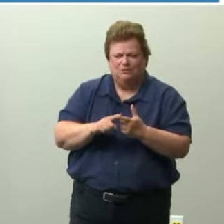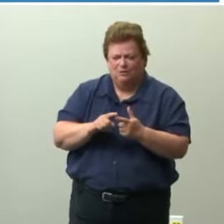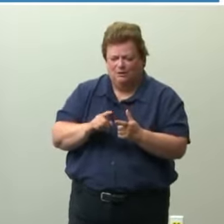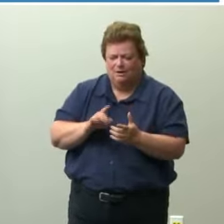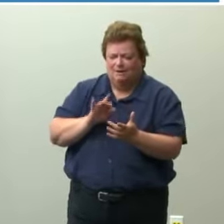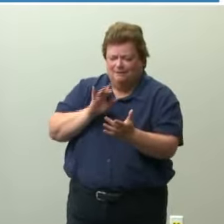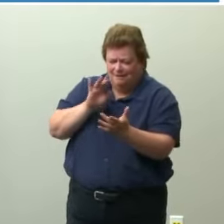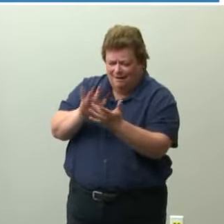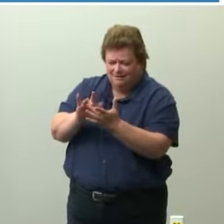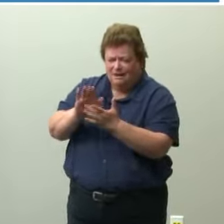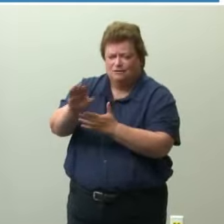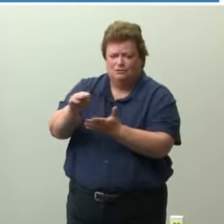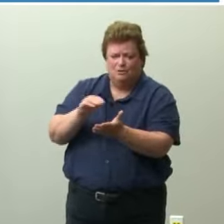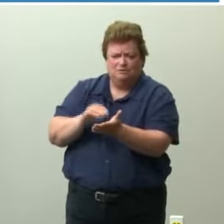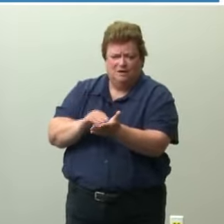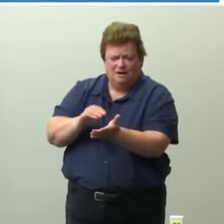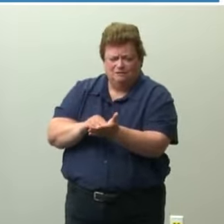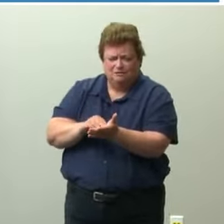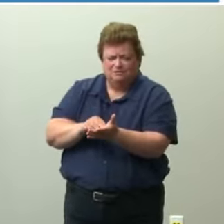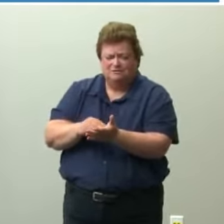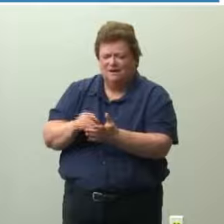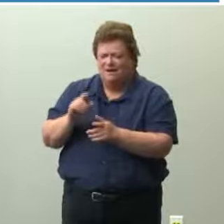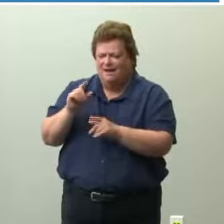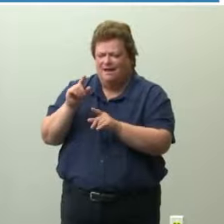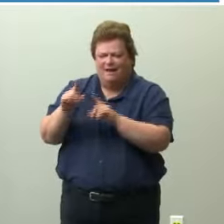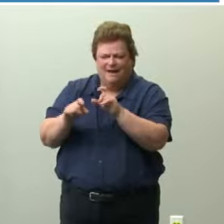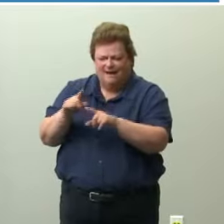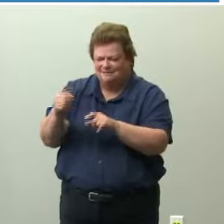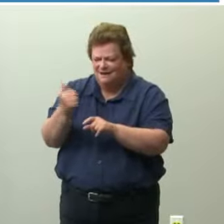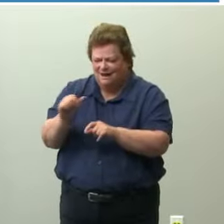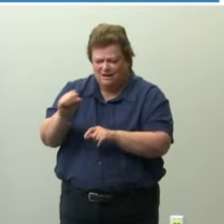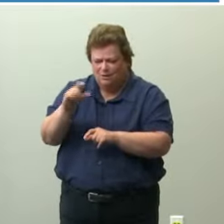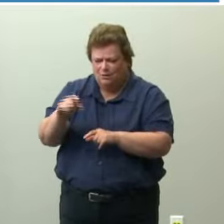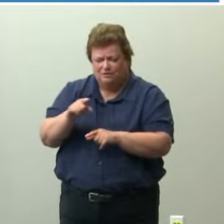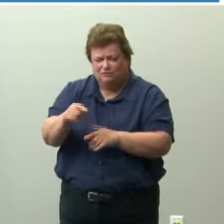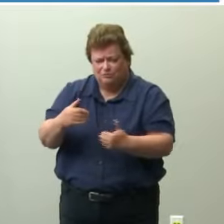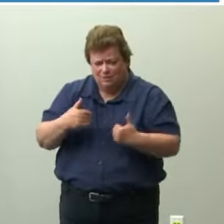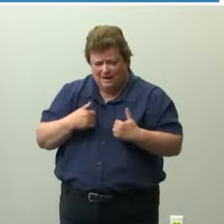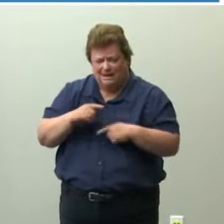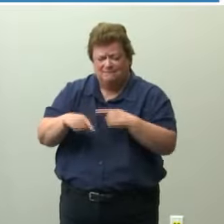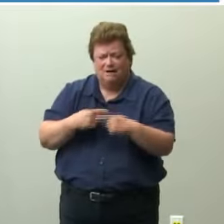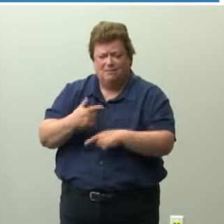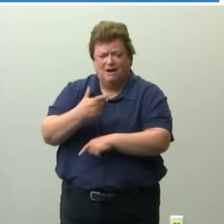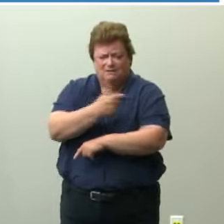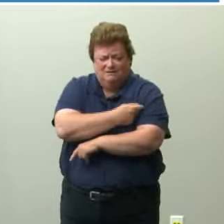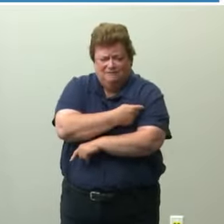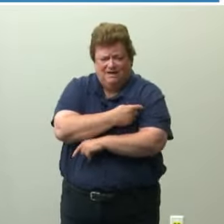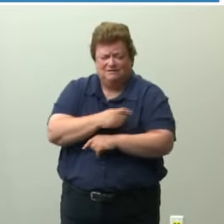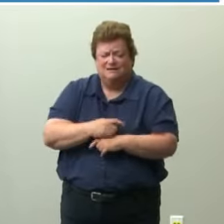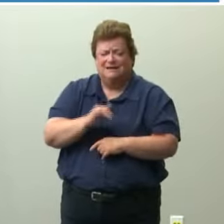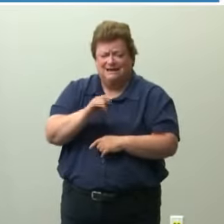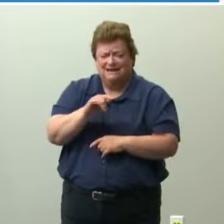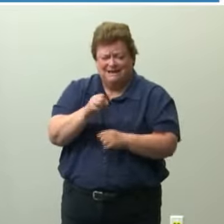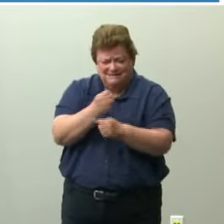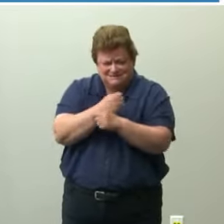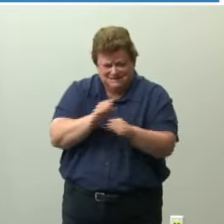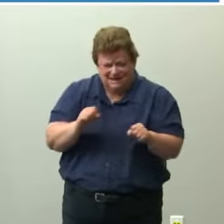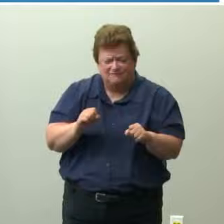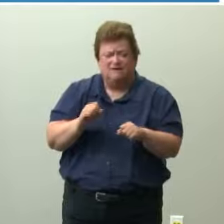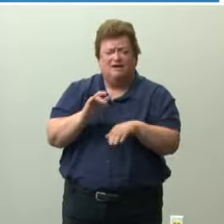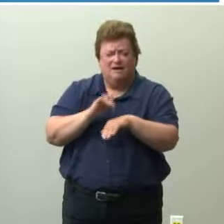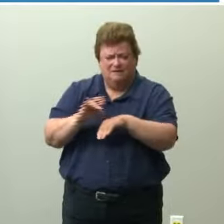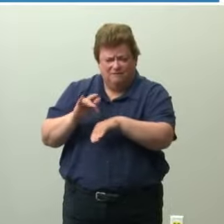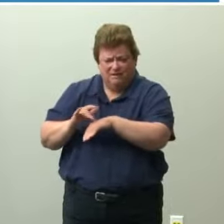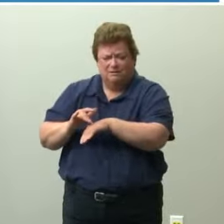healthcare providers. Ask them any questions they have about COVID-19 vaccination. It is safe, it is available, and